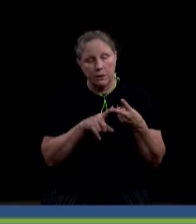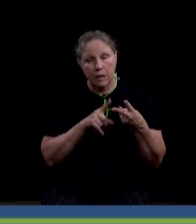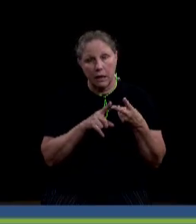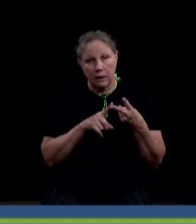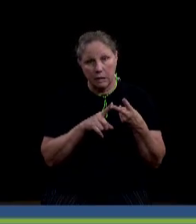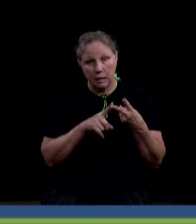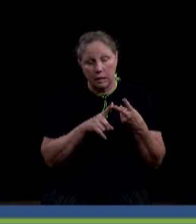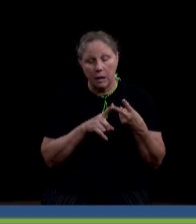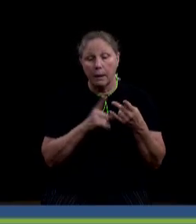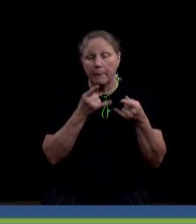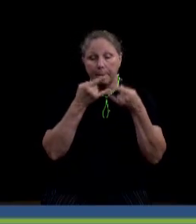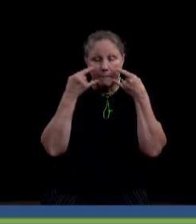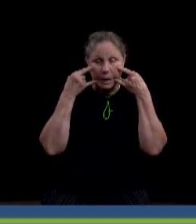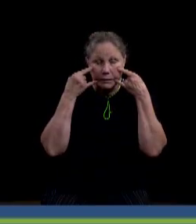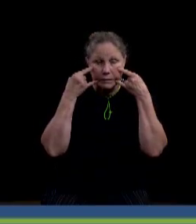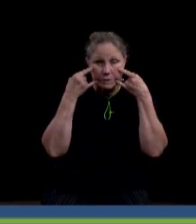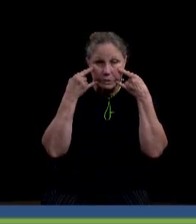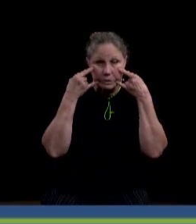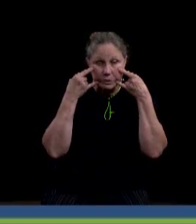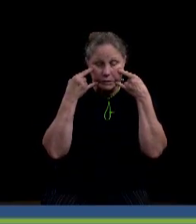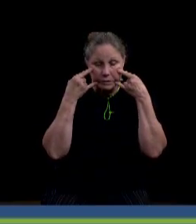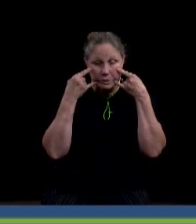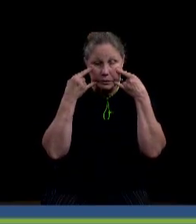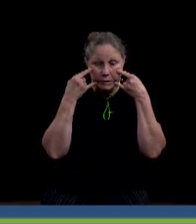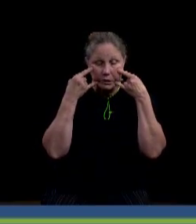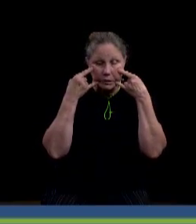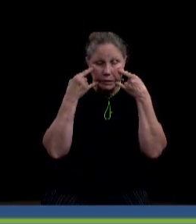act as what we call source control.